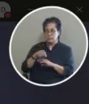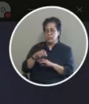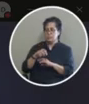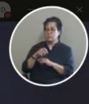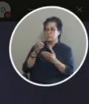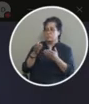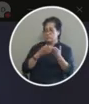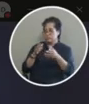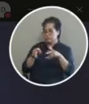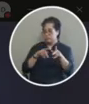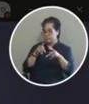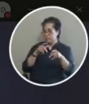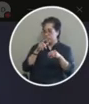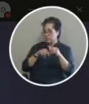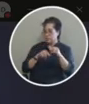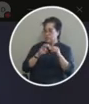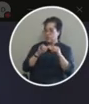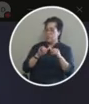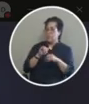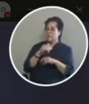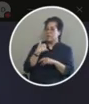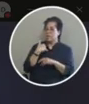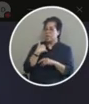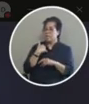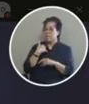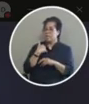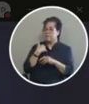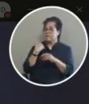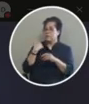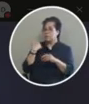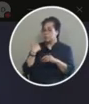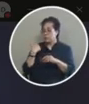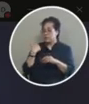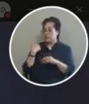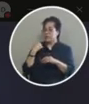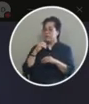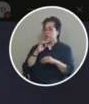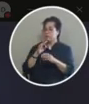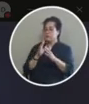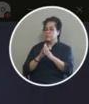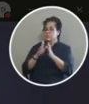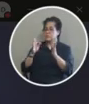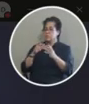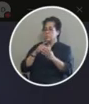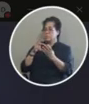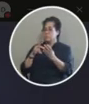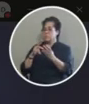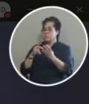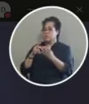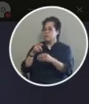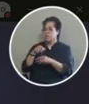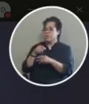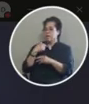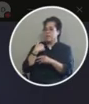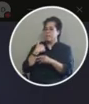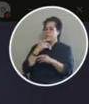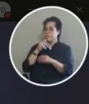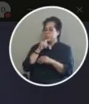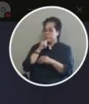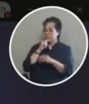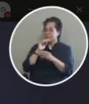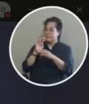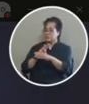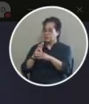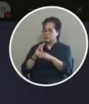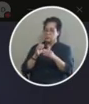the citizens of El Paso by transferring burdens from general populace over into private industry. What